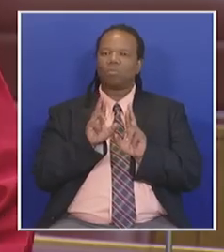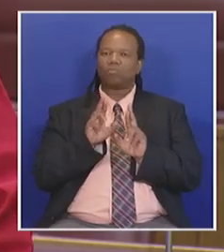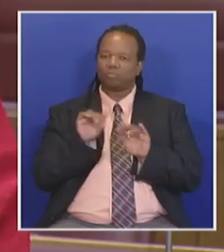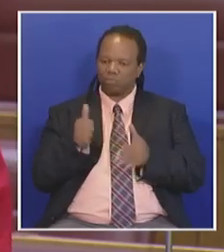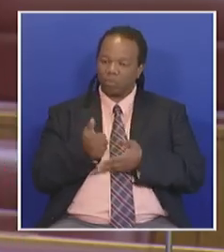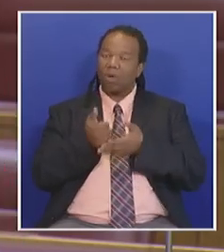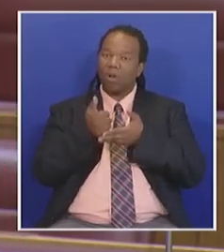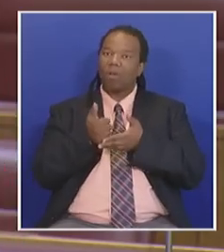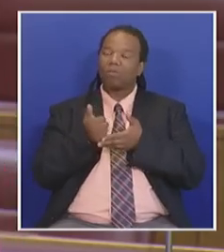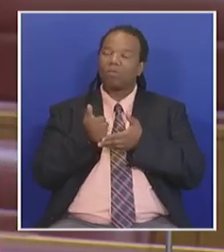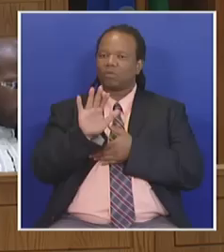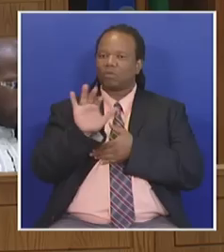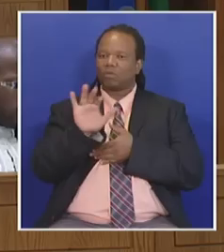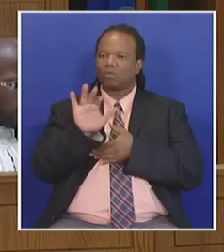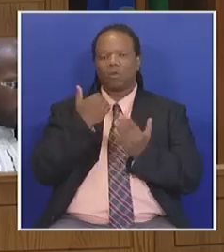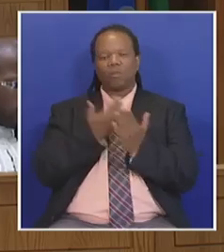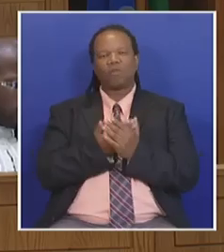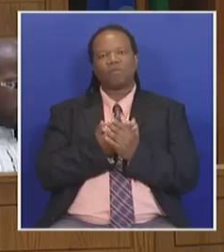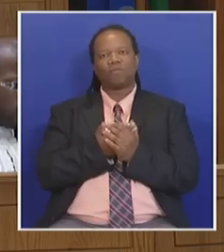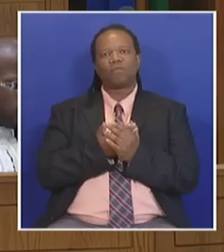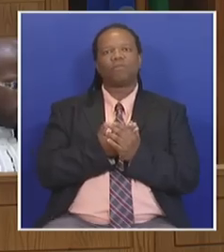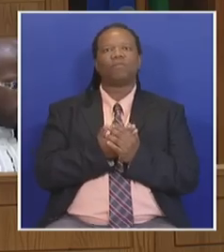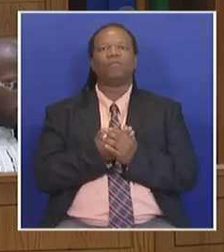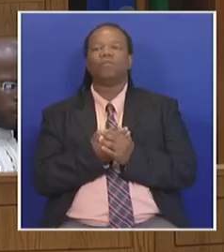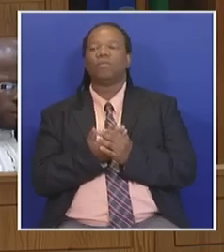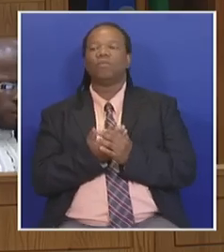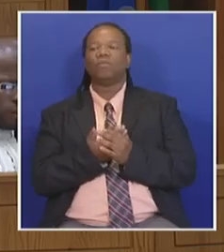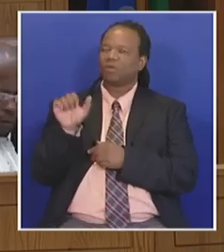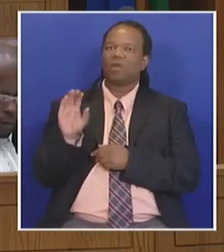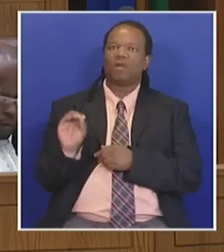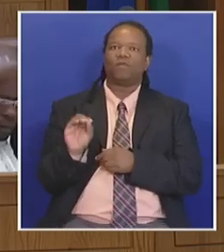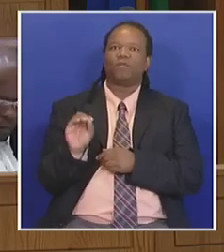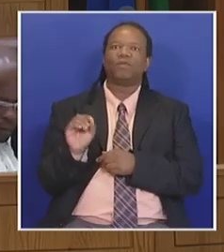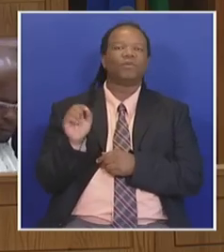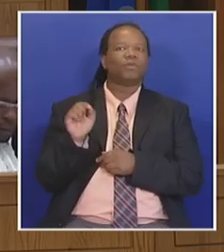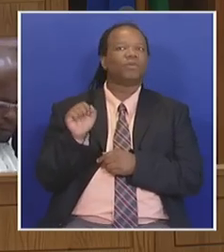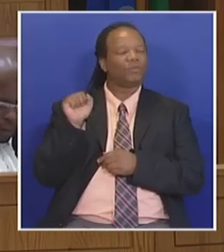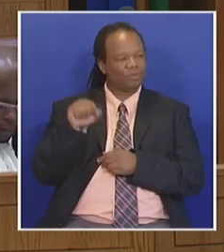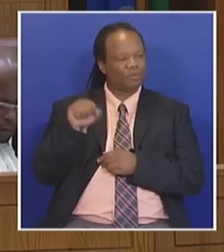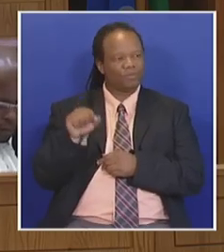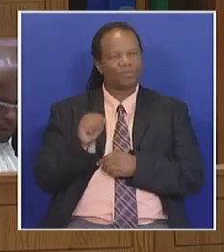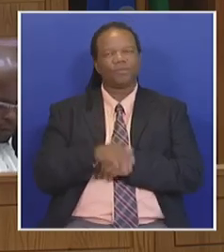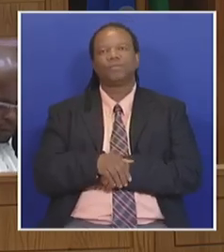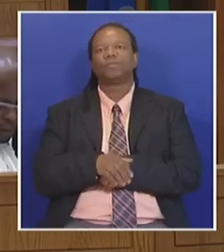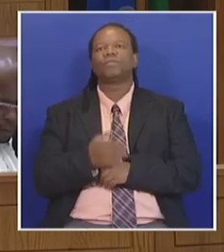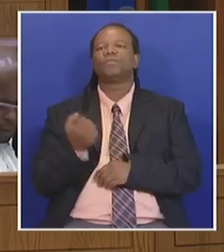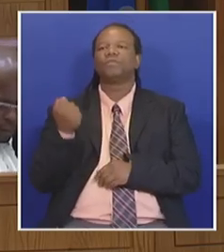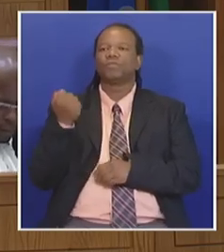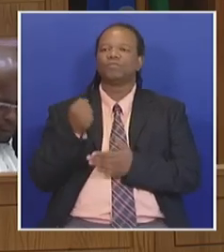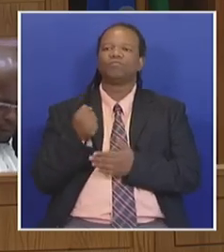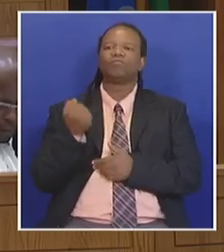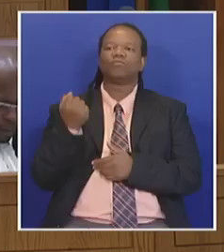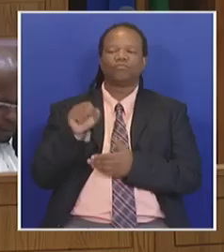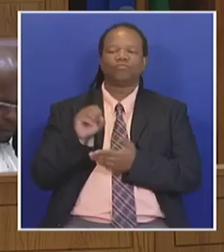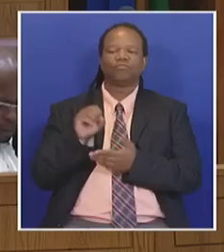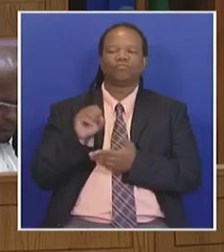I so move. Thank you, ma'am. Is there any objection to the motion? There is objection.